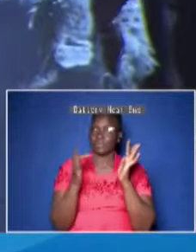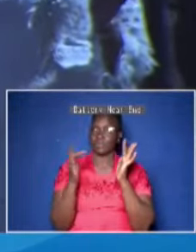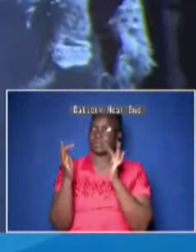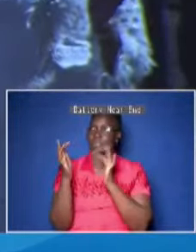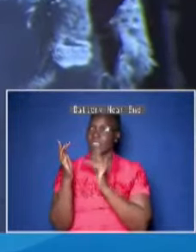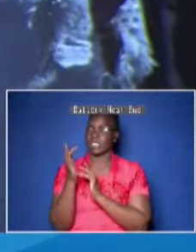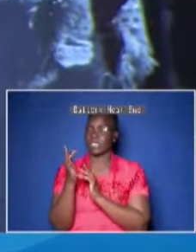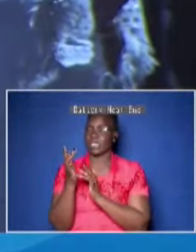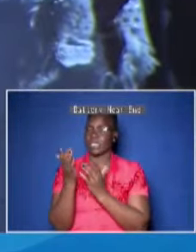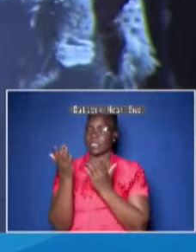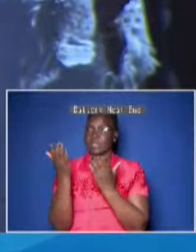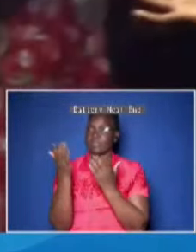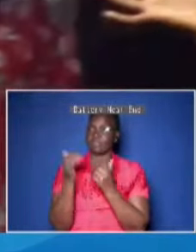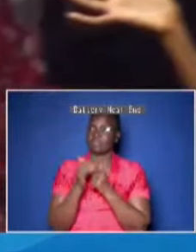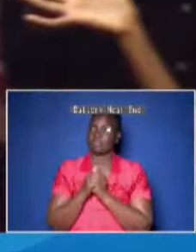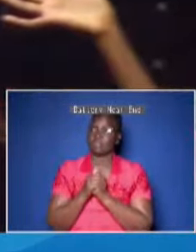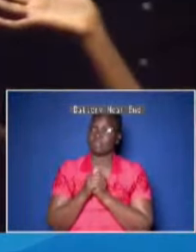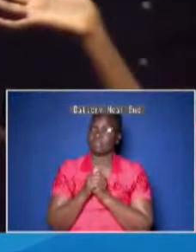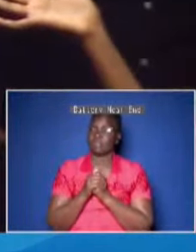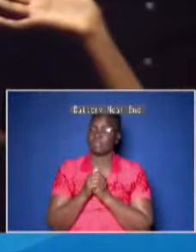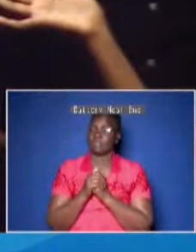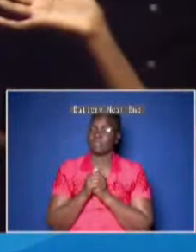Jesus oh